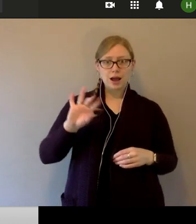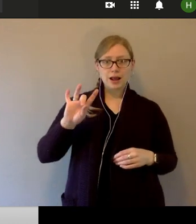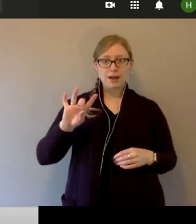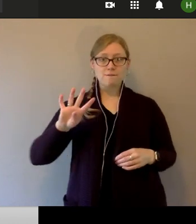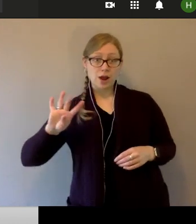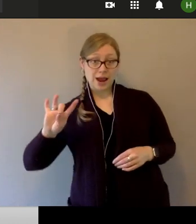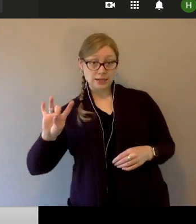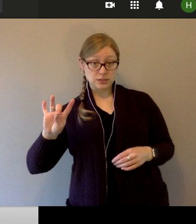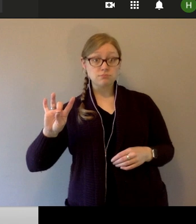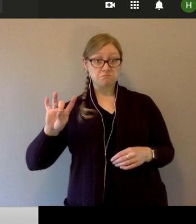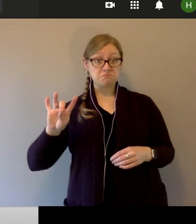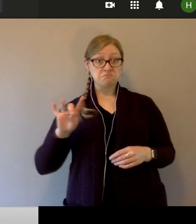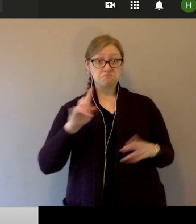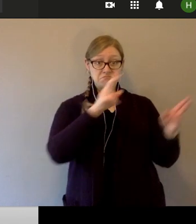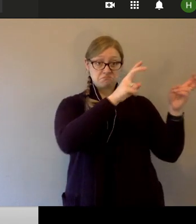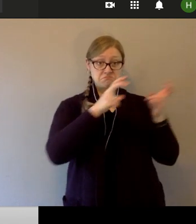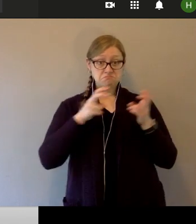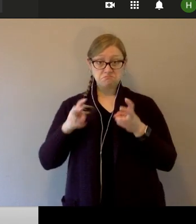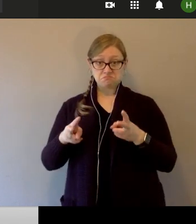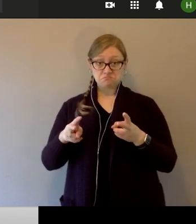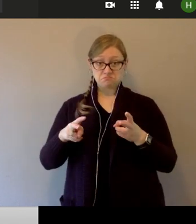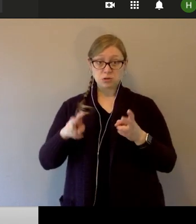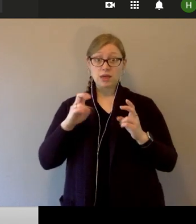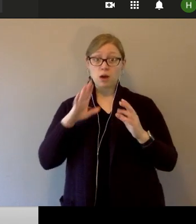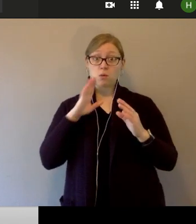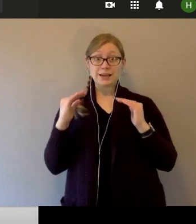0.9848. That's going to be equal to